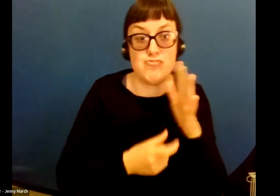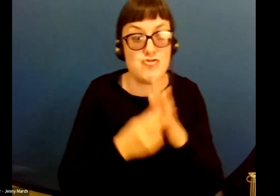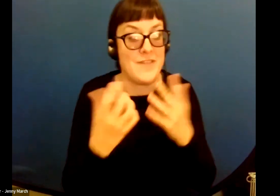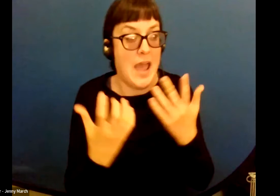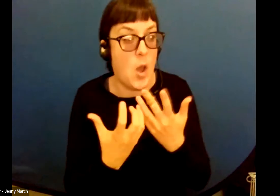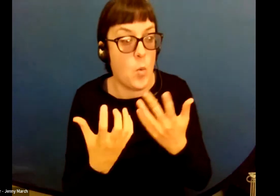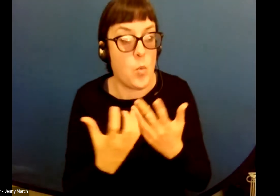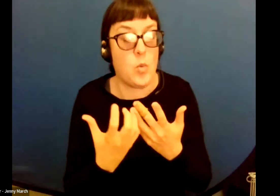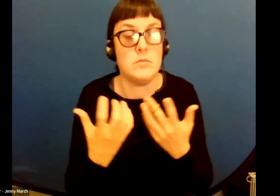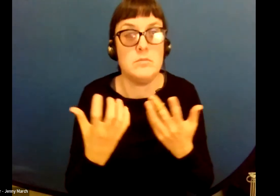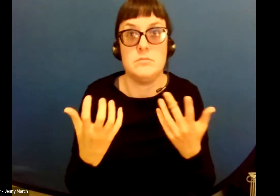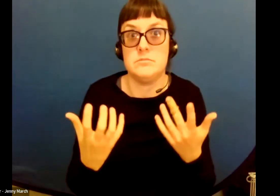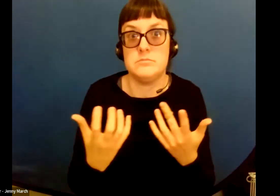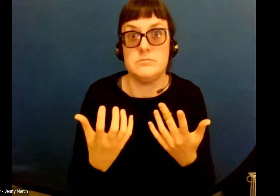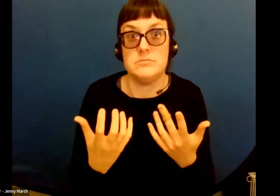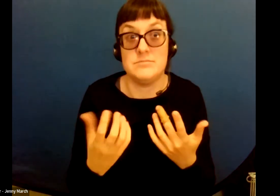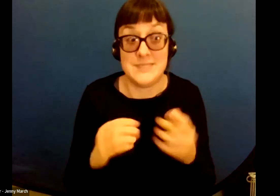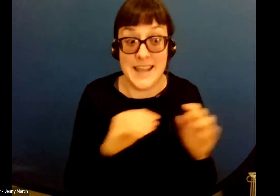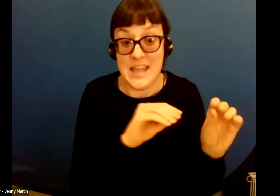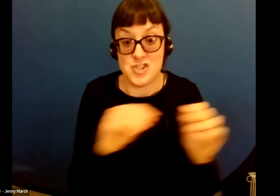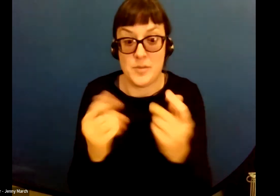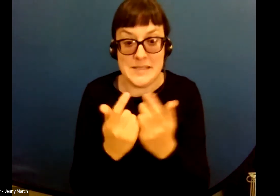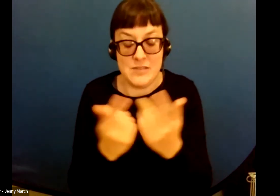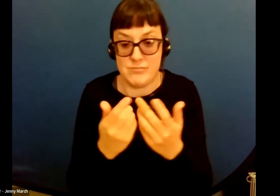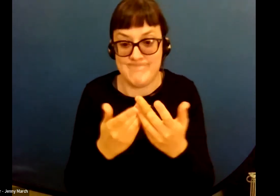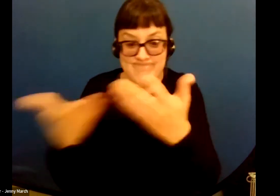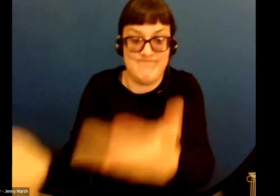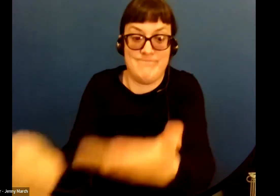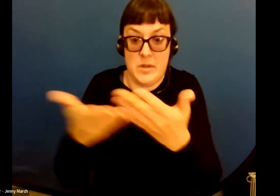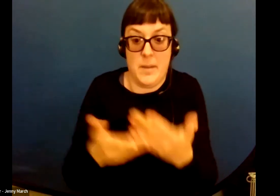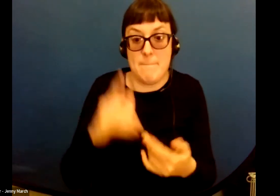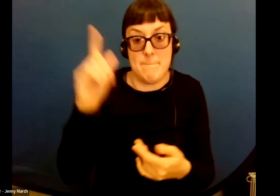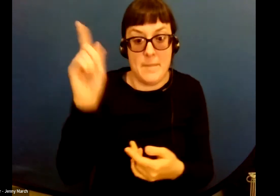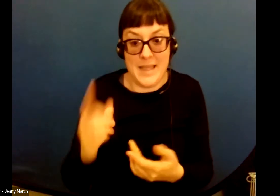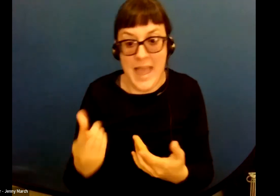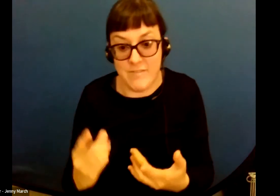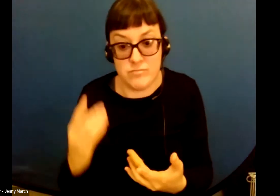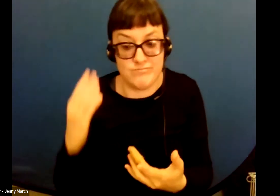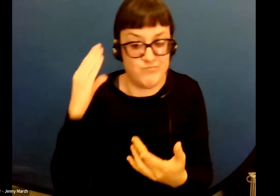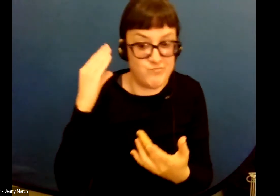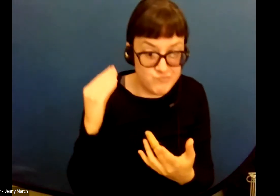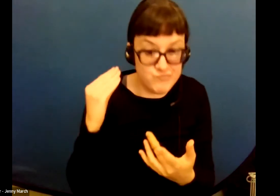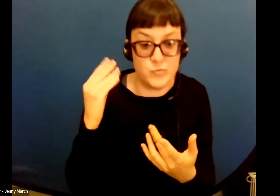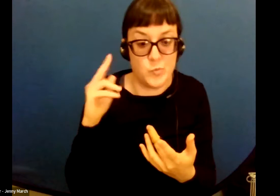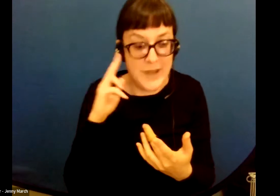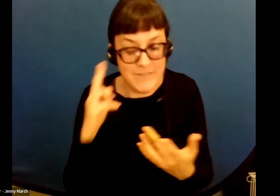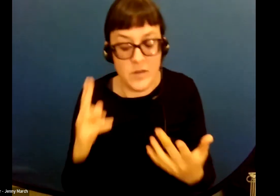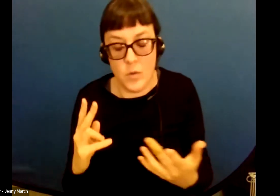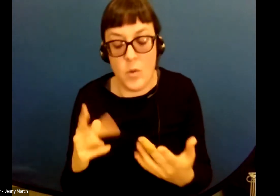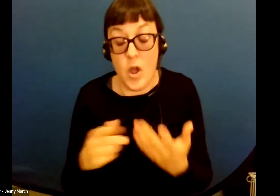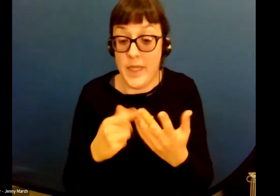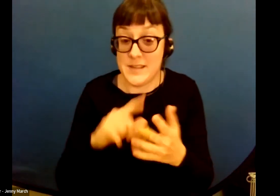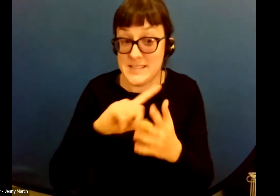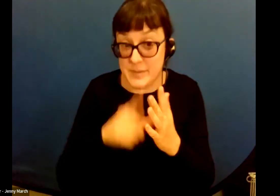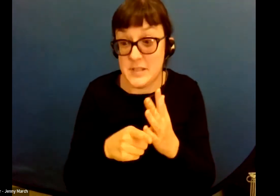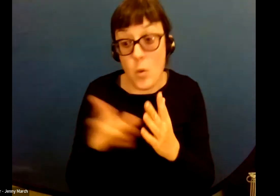can get educational materials in front of those with hearing and other disabilities. All of the technologies that